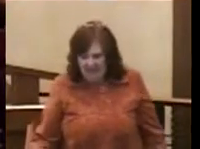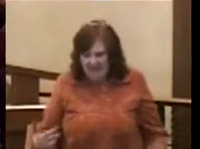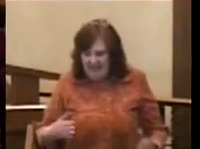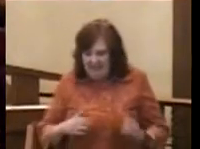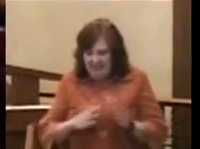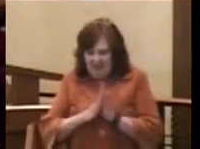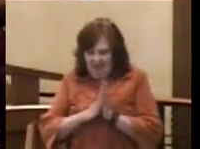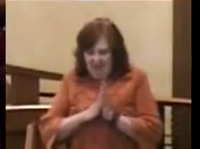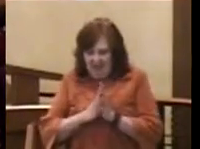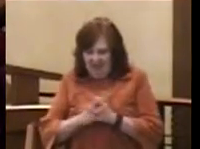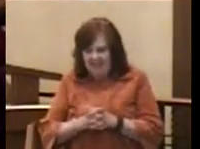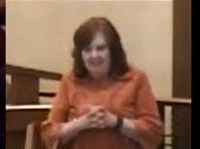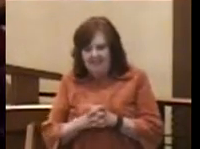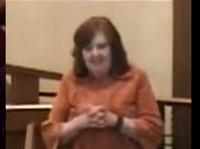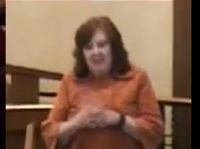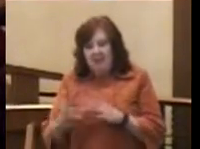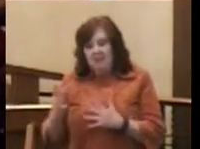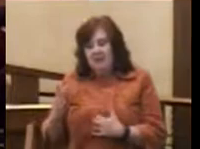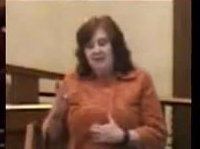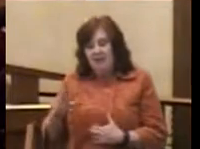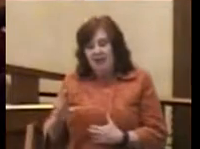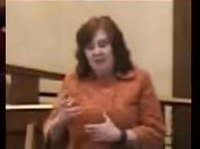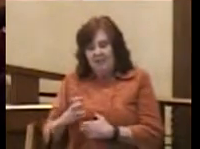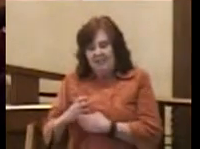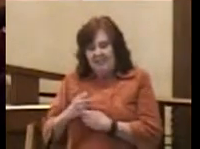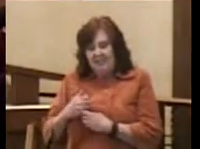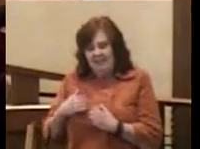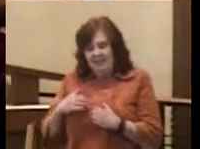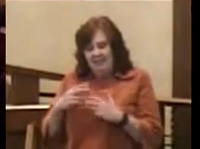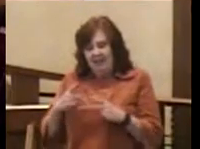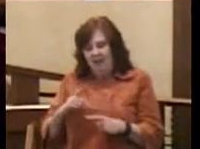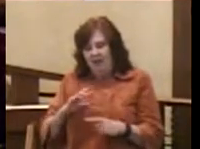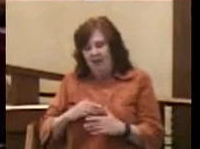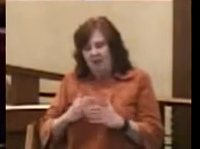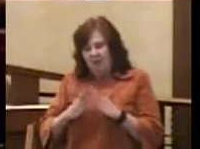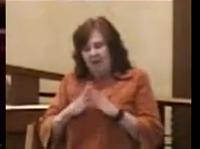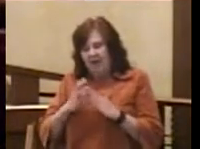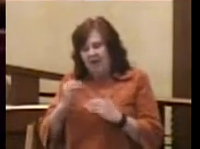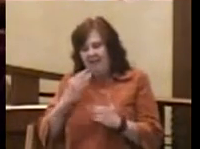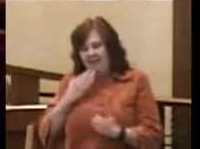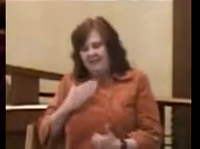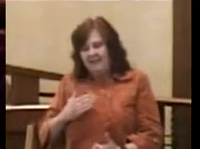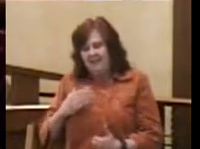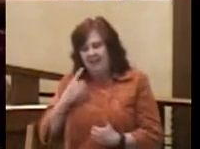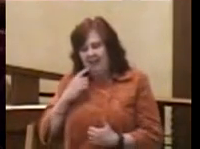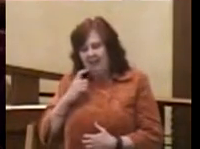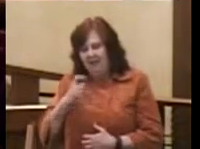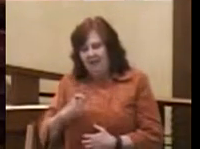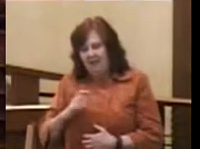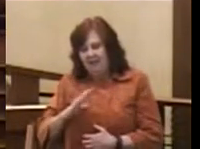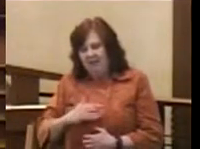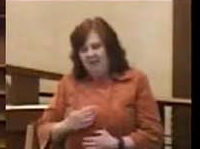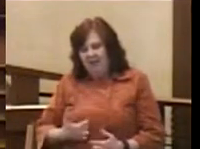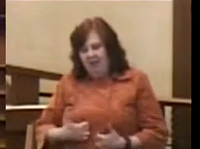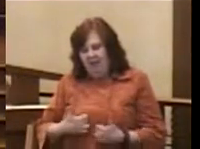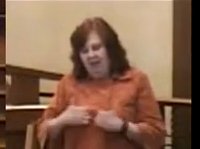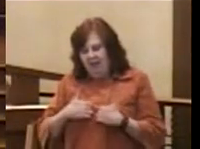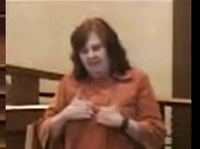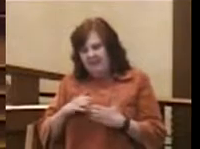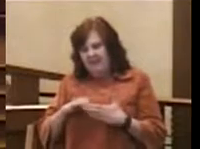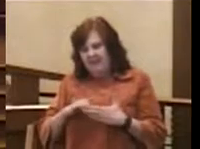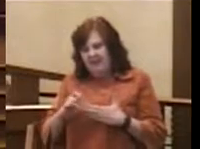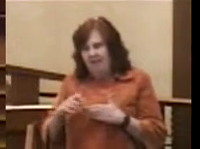pray. Merciful God, receive the sacrifice of our prayer and thanksgiving and the offering of our lives,